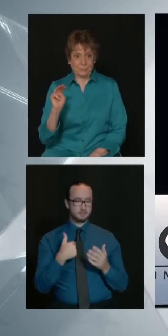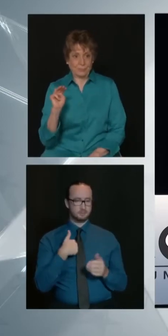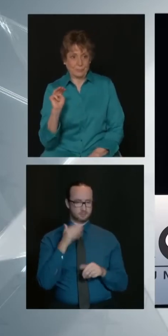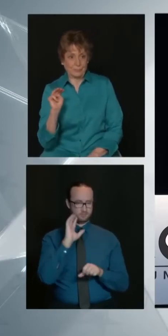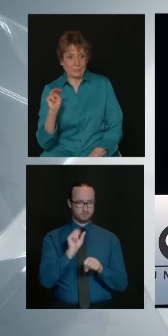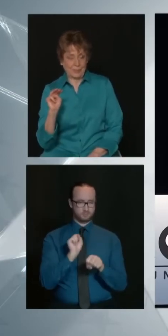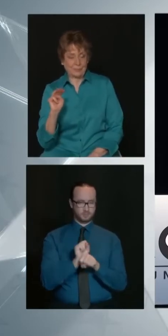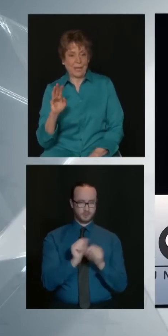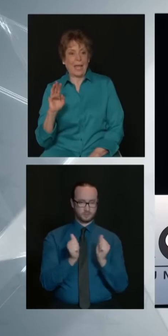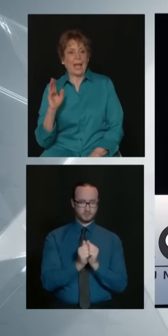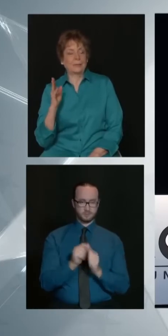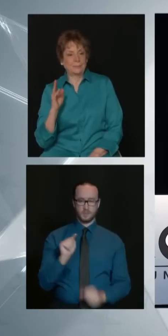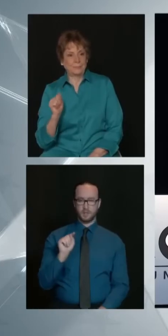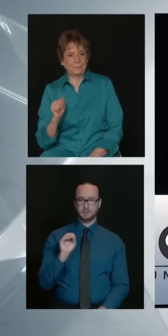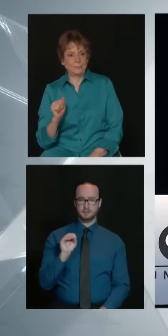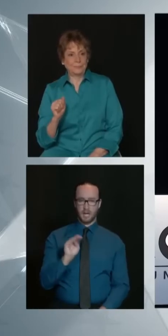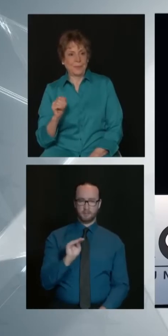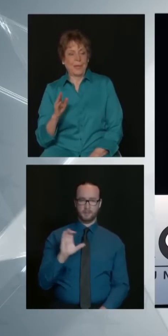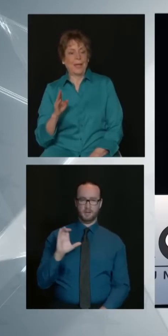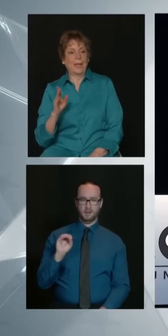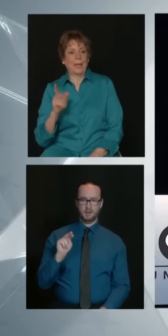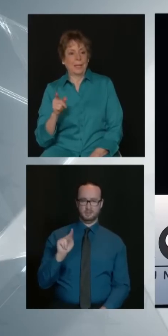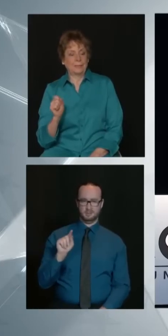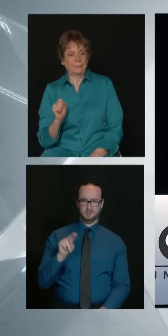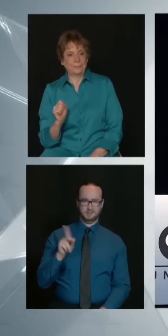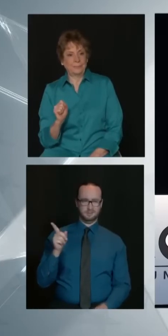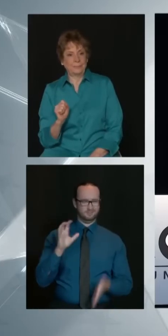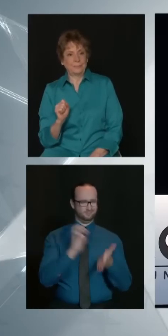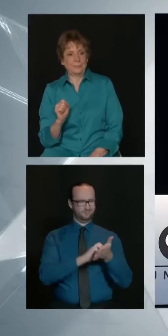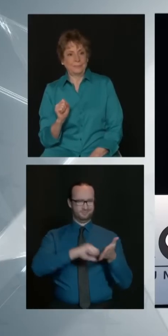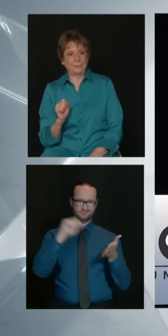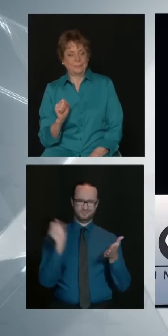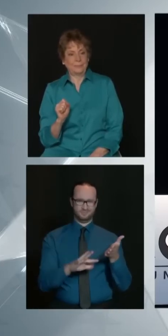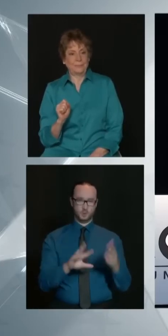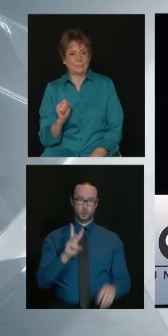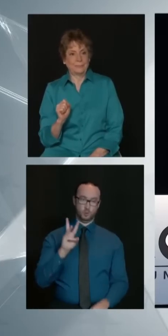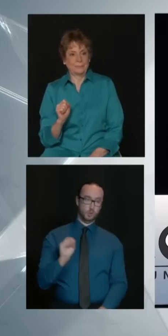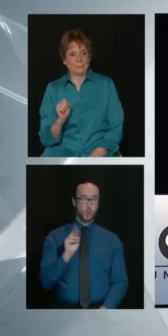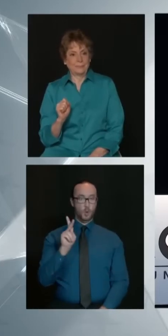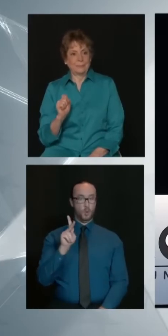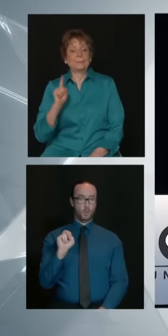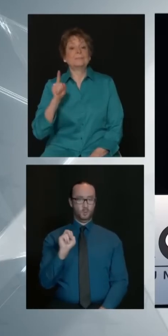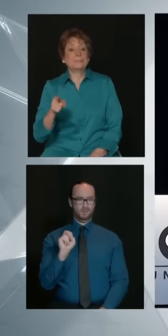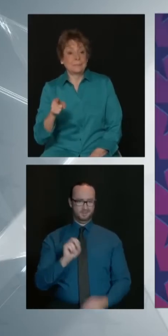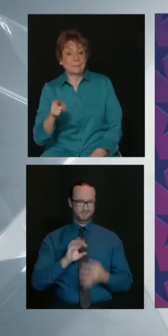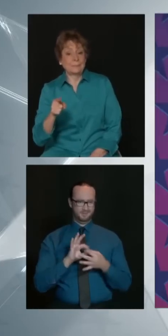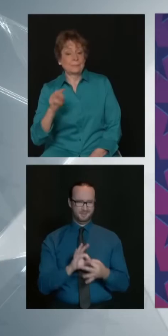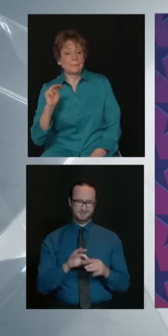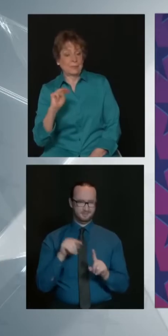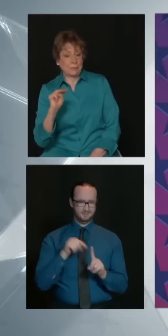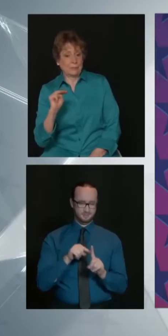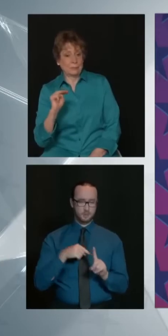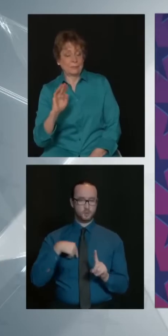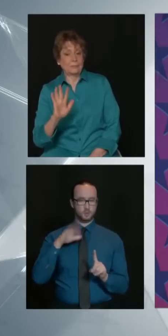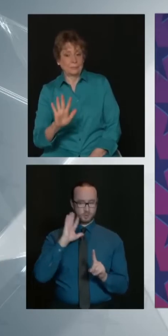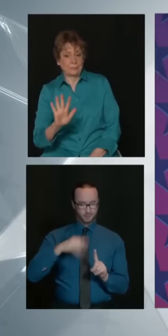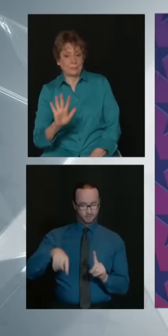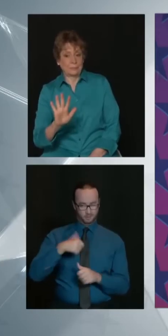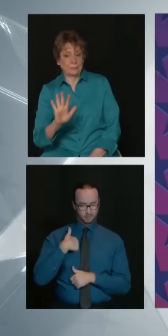in so much of our military. Our troops deserve way better, and when I'm in charge, they're going to get it. Veteran, talk to us here.